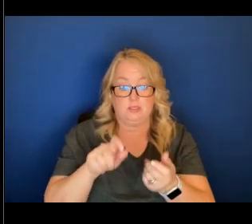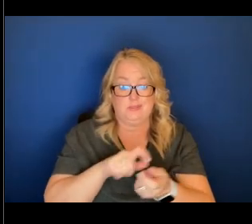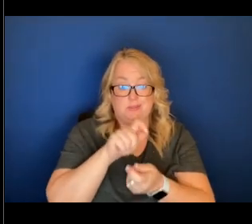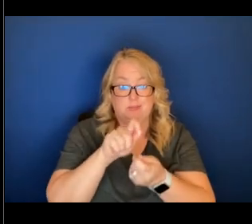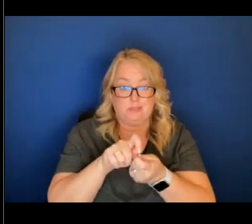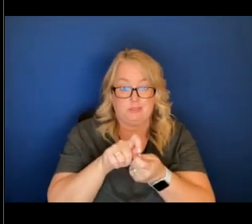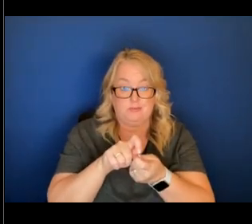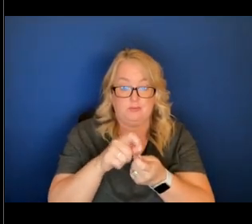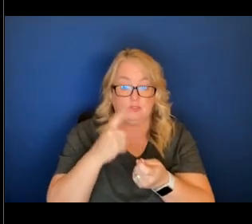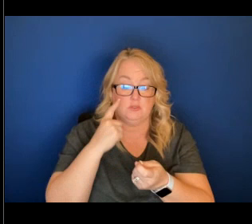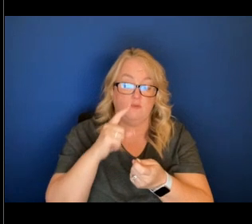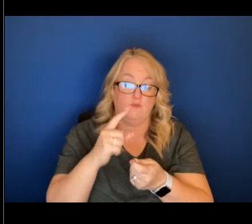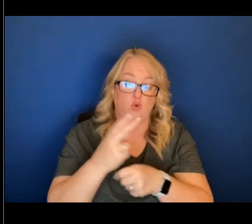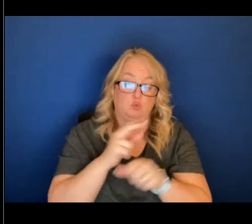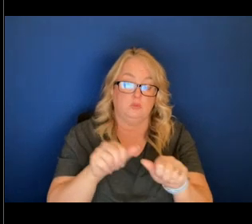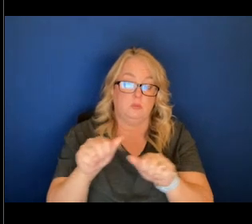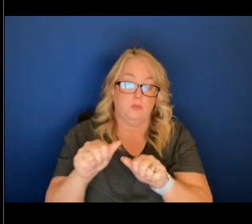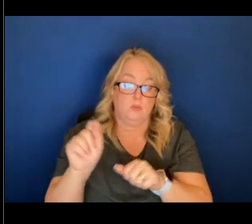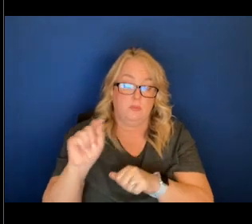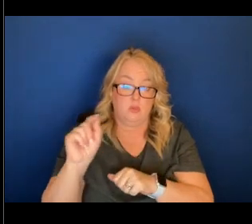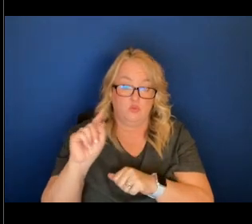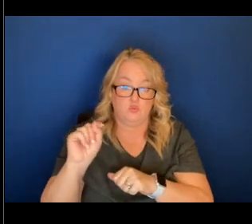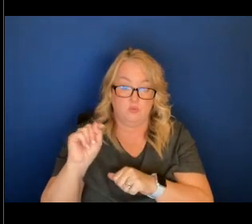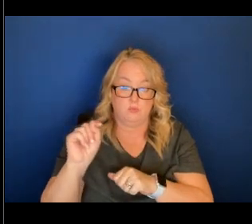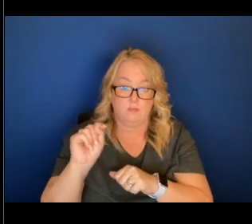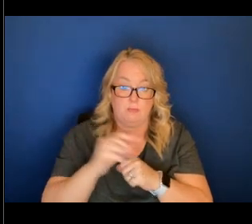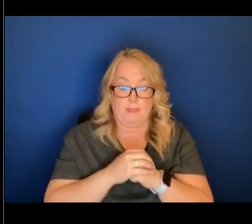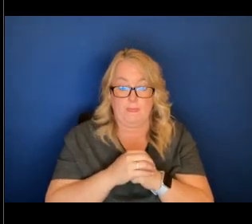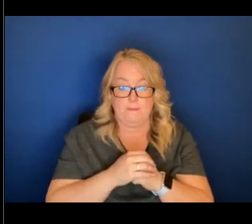technical specifications for usable bathrooms.